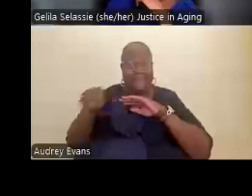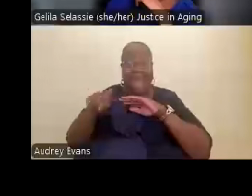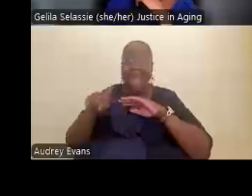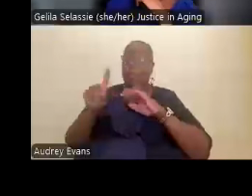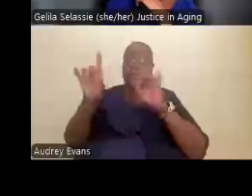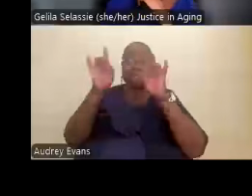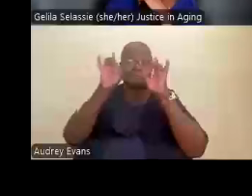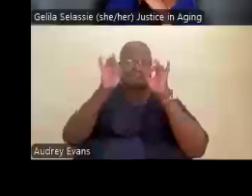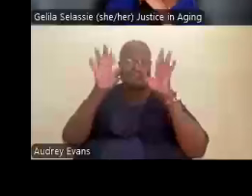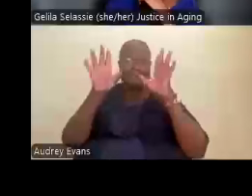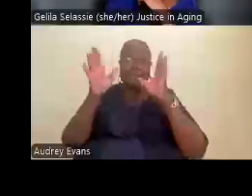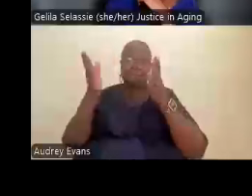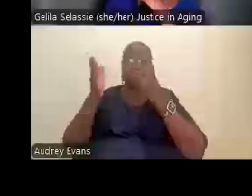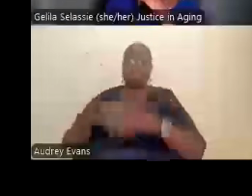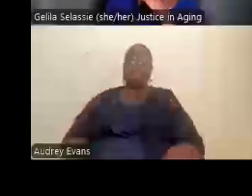devastating.